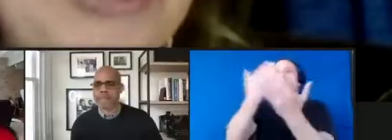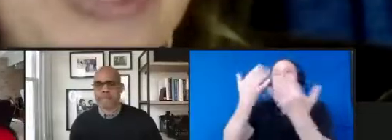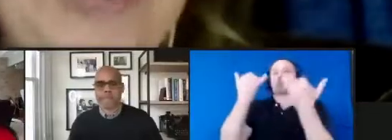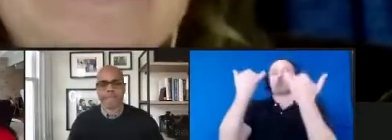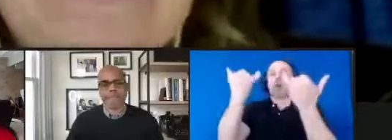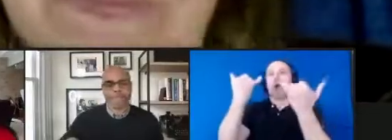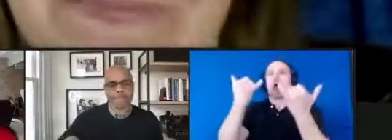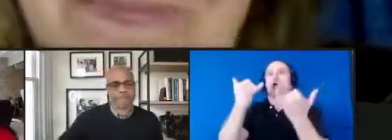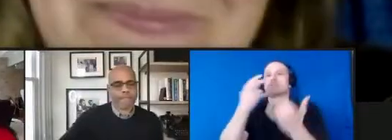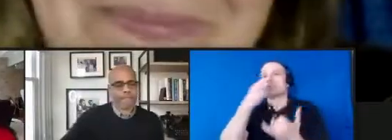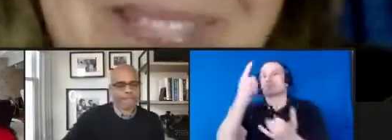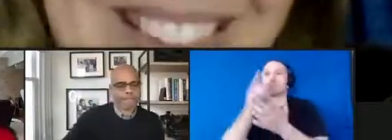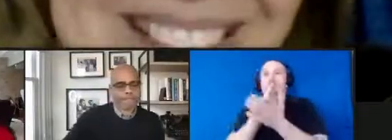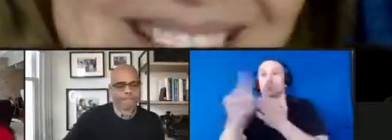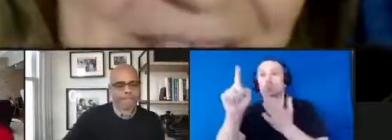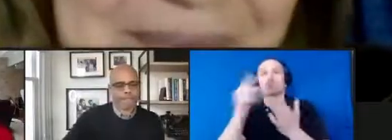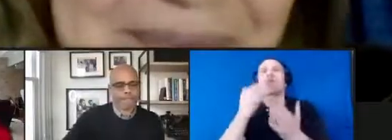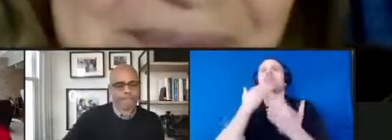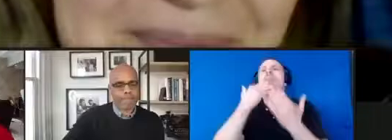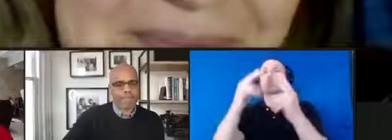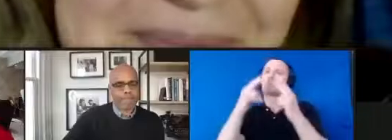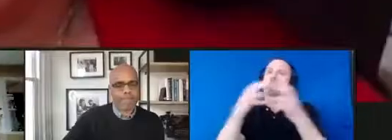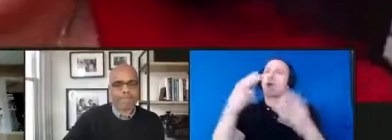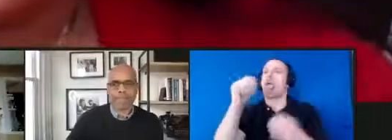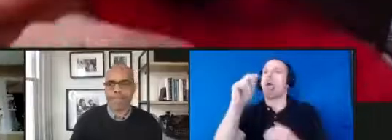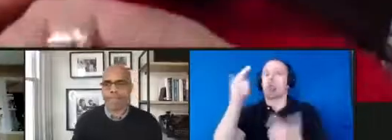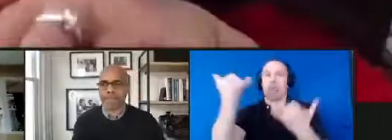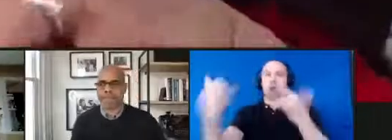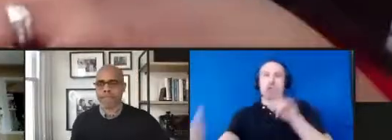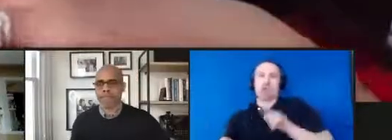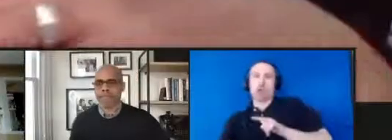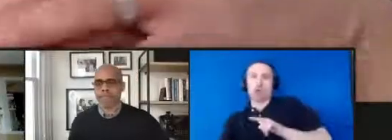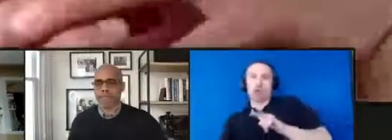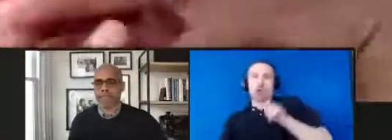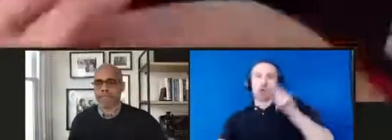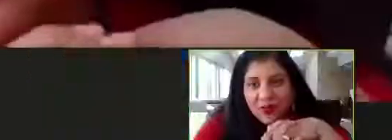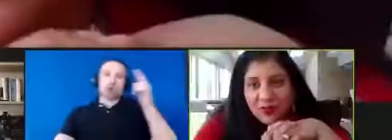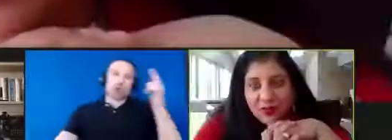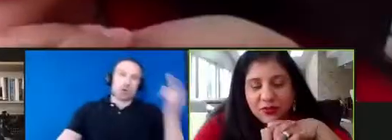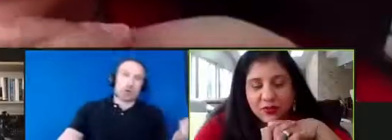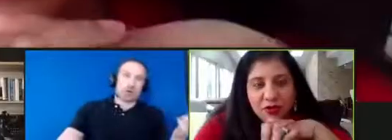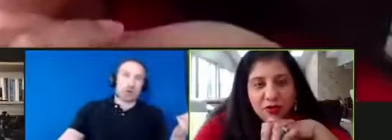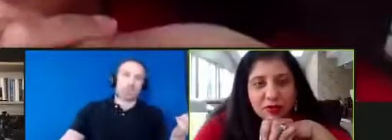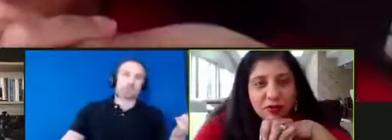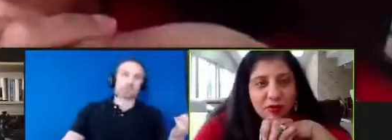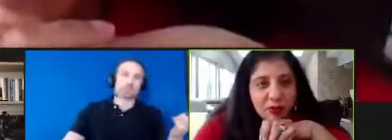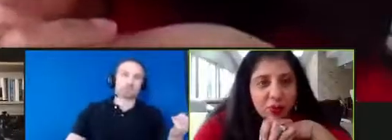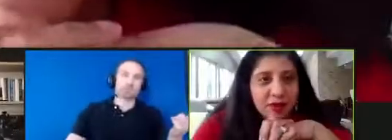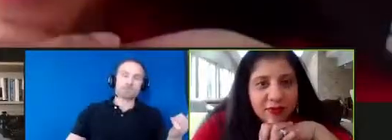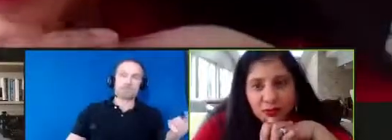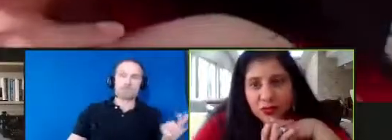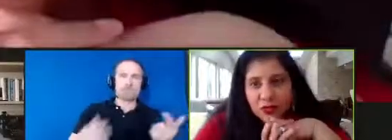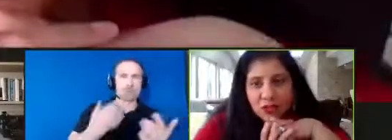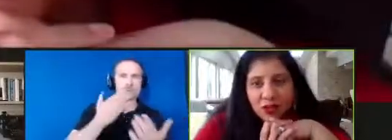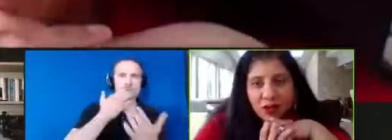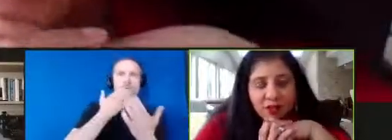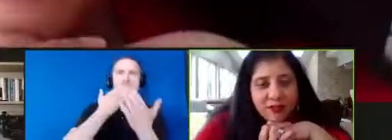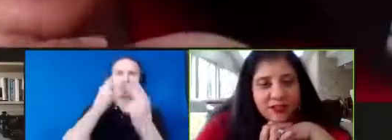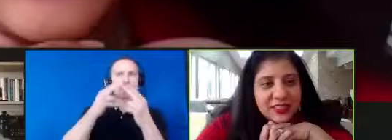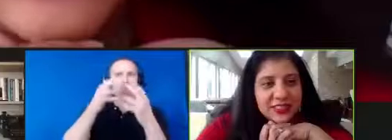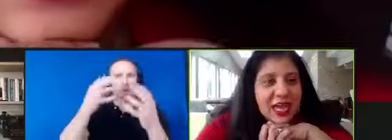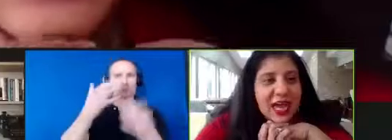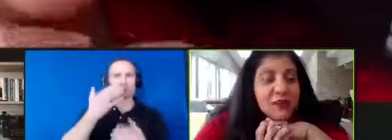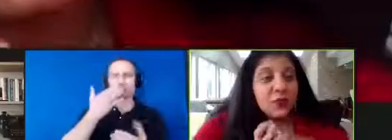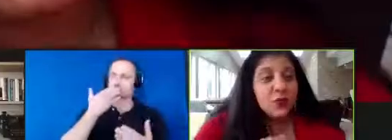Thank you so much, Hannah. Thank you very much. That was a very, very informative. We appreciate all